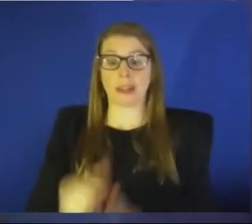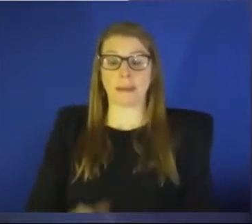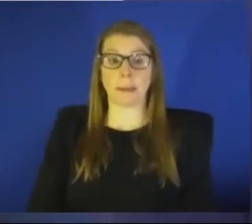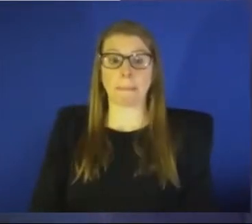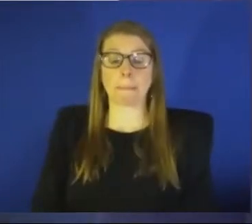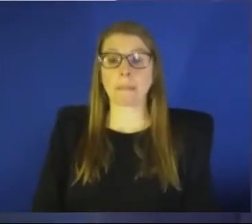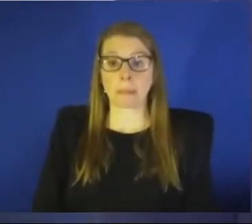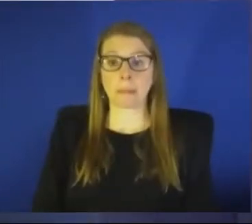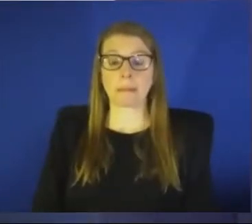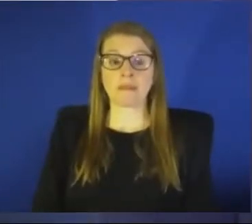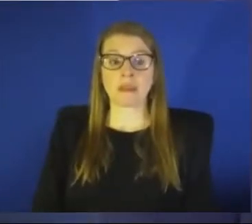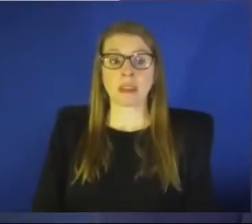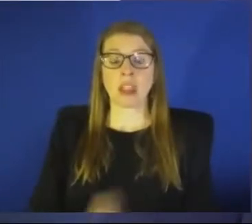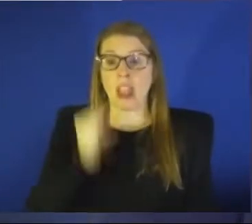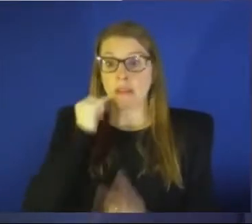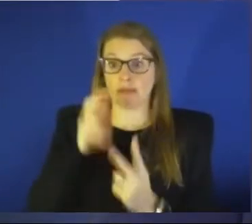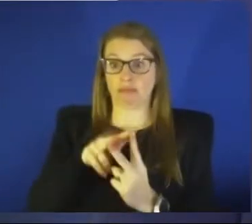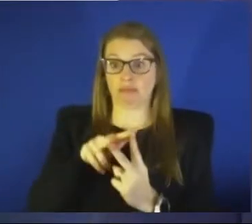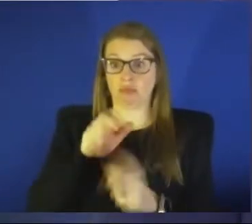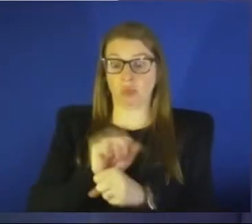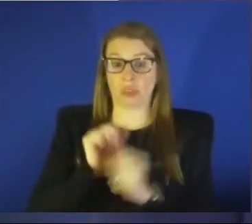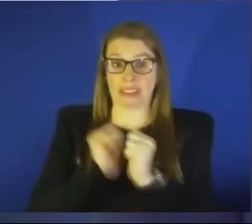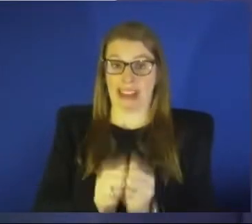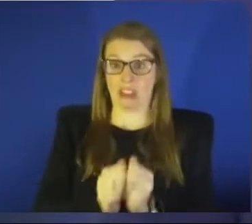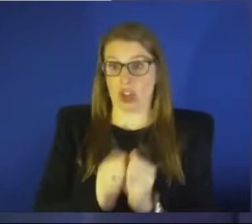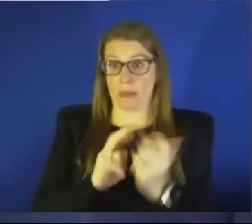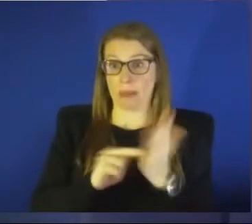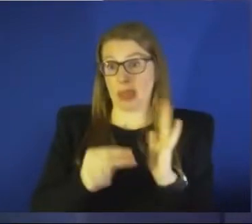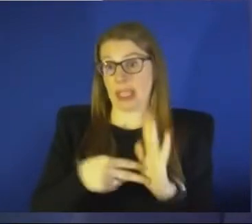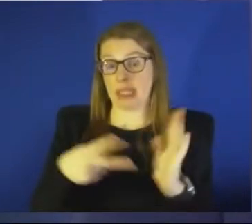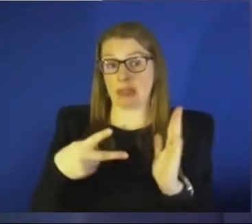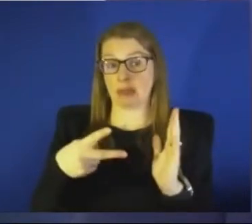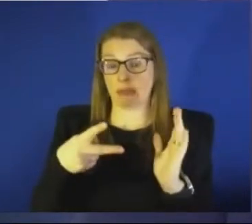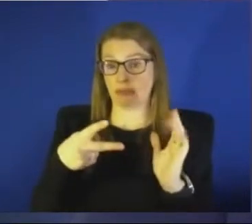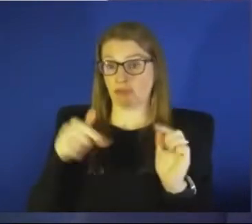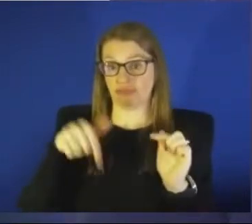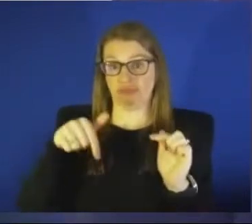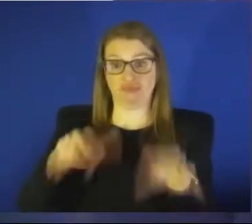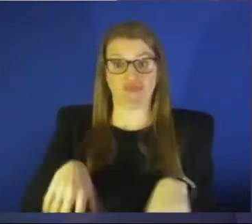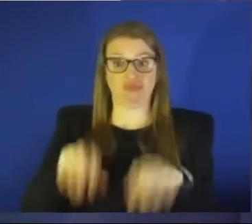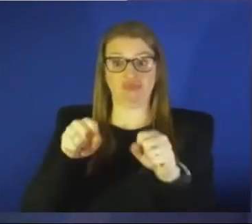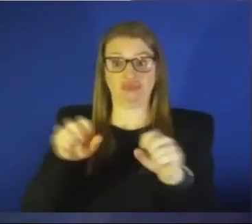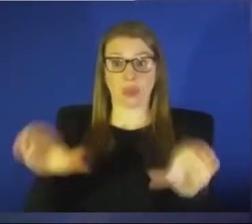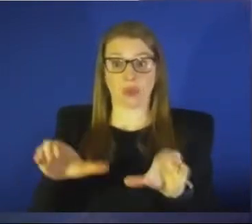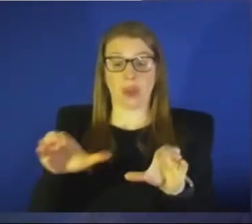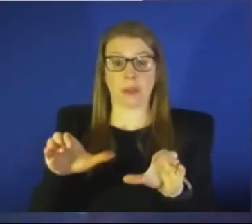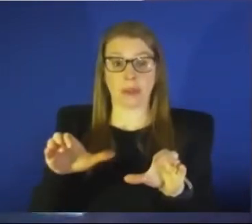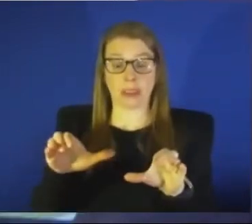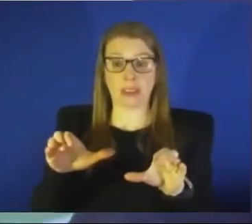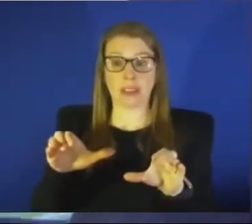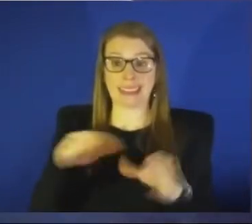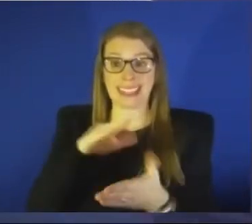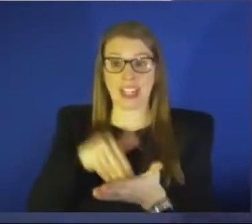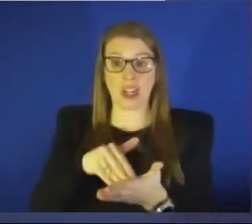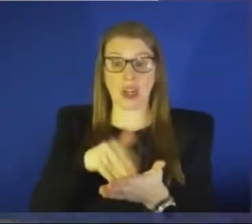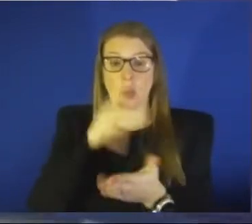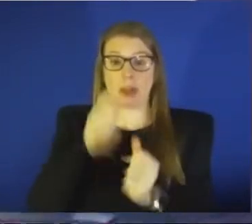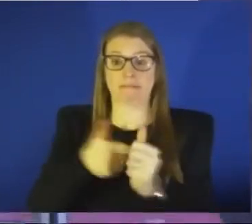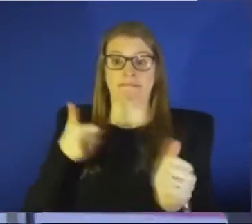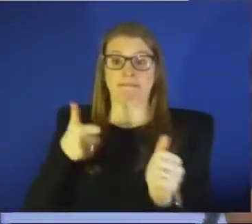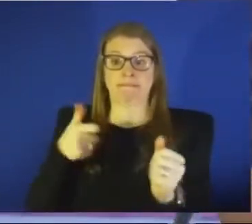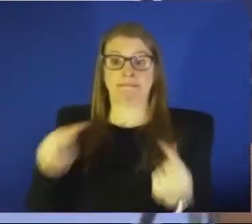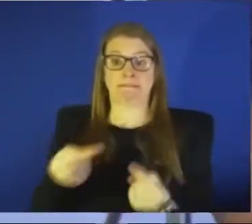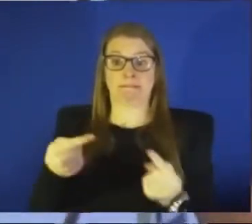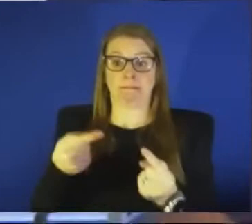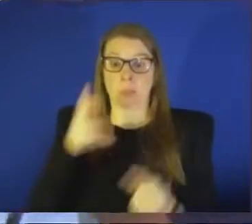together, which is, something you can do here at a performance center like this, that's when you're going to mitigate those injuries. Okay, great advice. Alexis, I'm